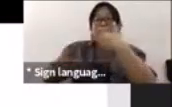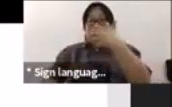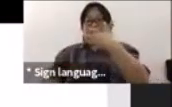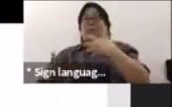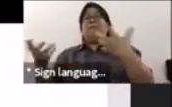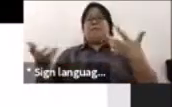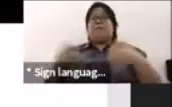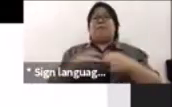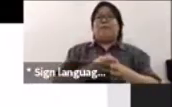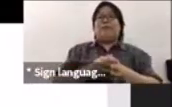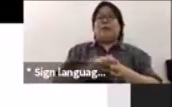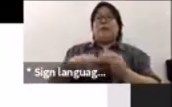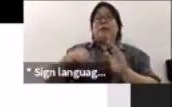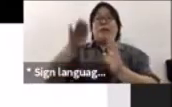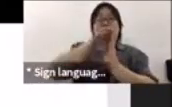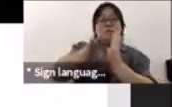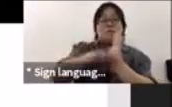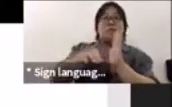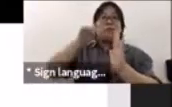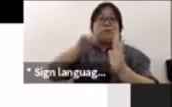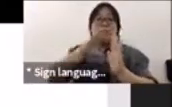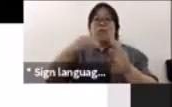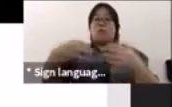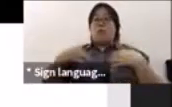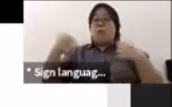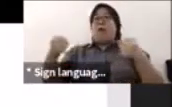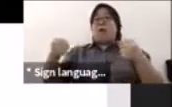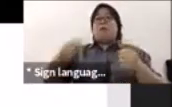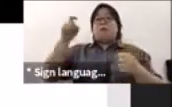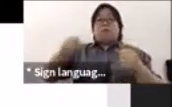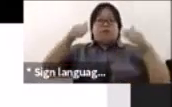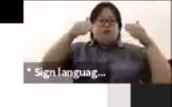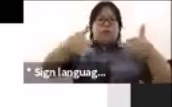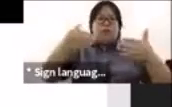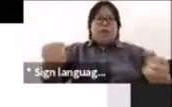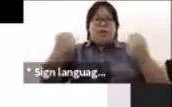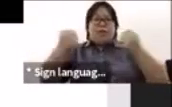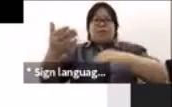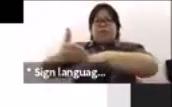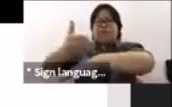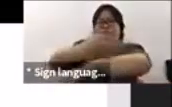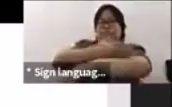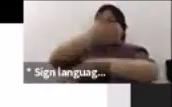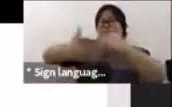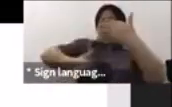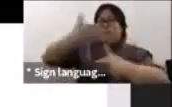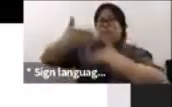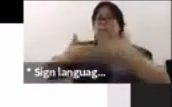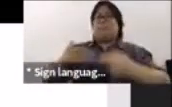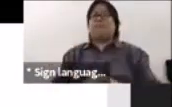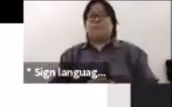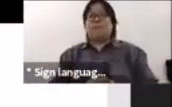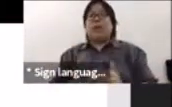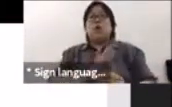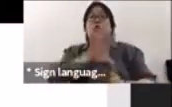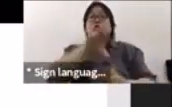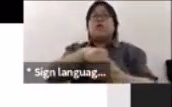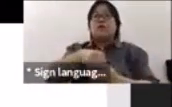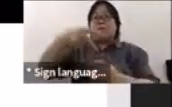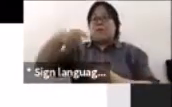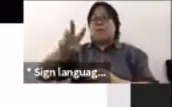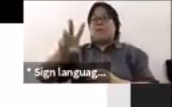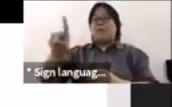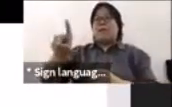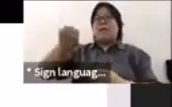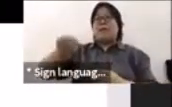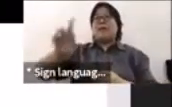the component of sexual as well as reproductive health needs to be focused and strengthened in rehabilitation processes. The inclusiveness of personal disability